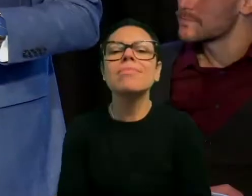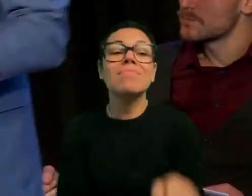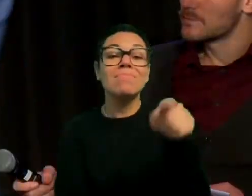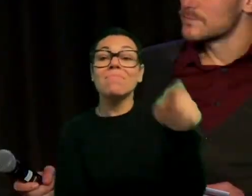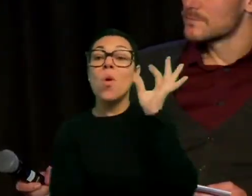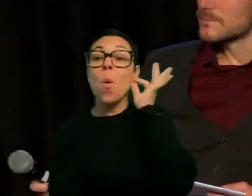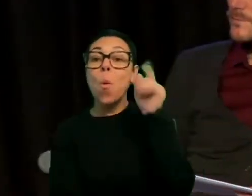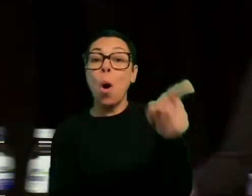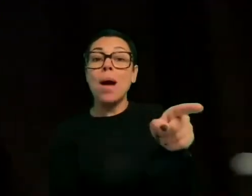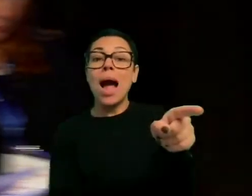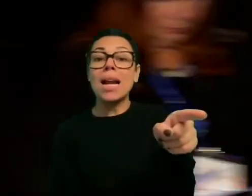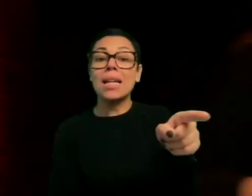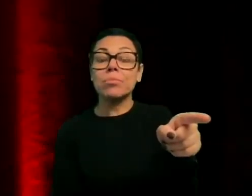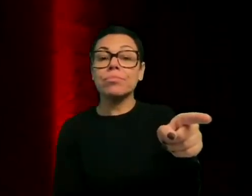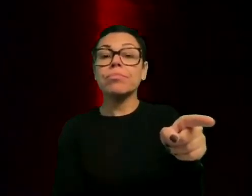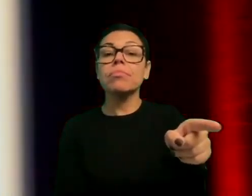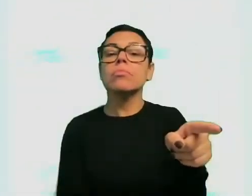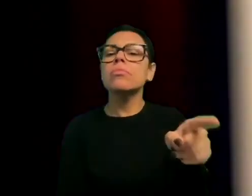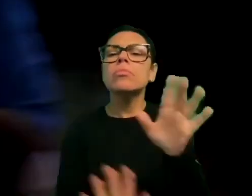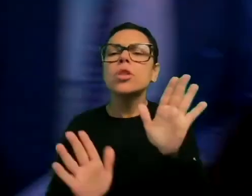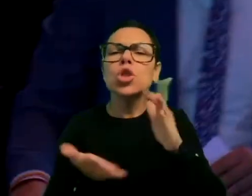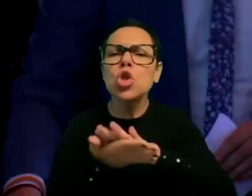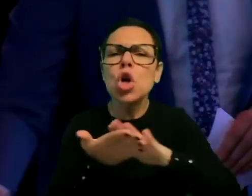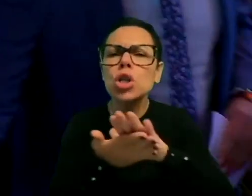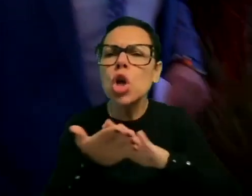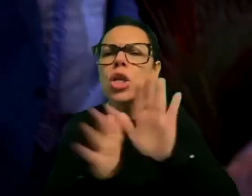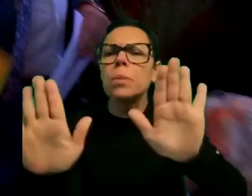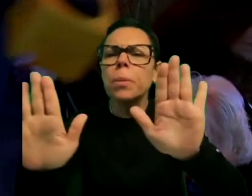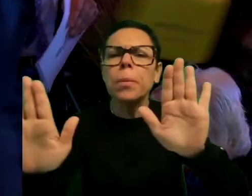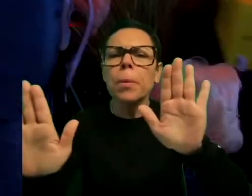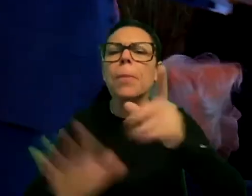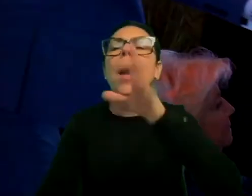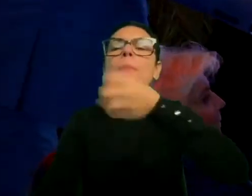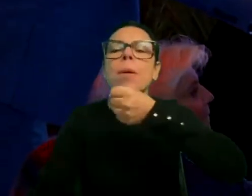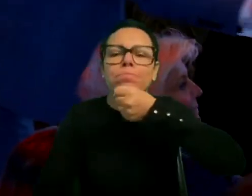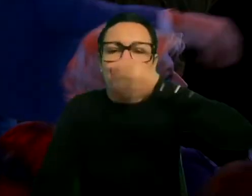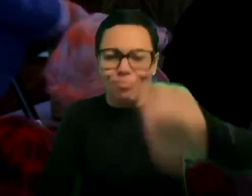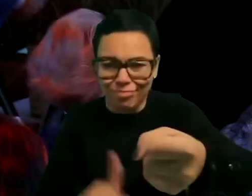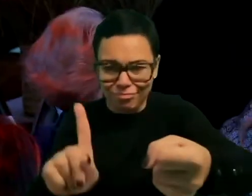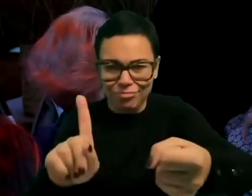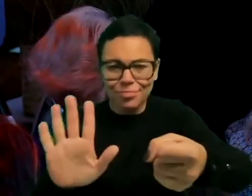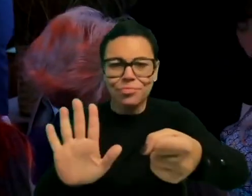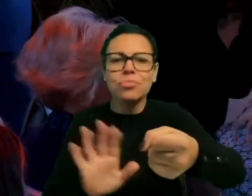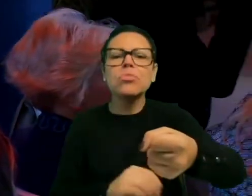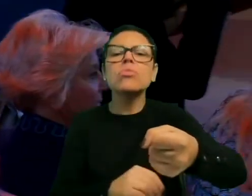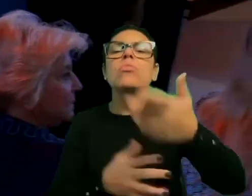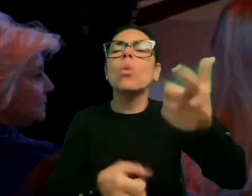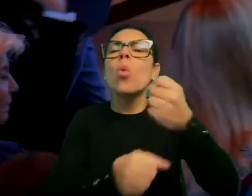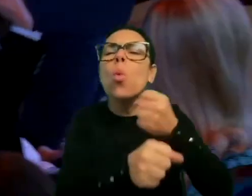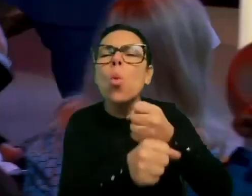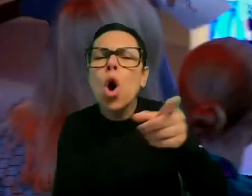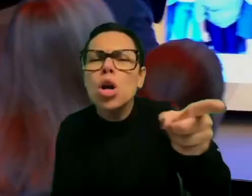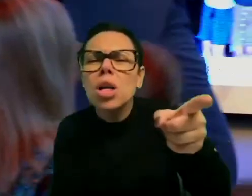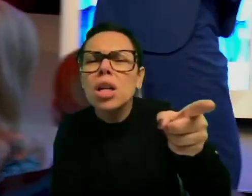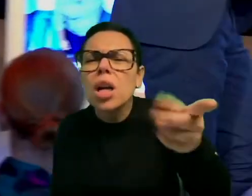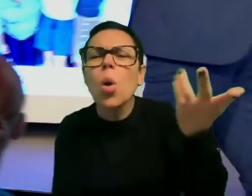flagship project. Ooh, I'm going to get the microphone to you. What are you working on? Thank you. Thanks very